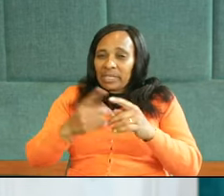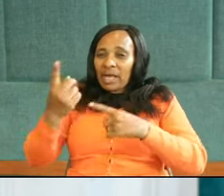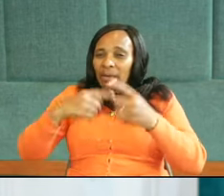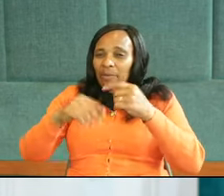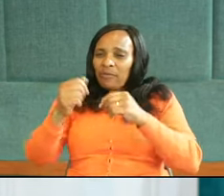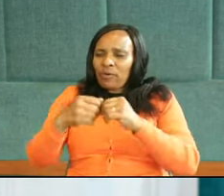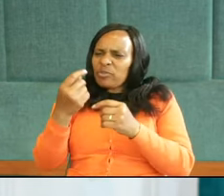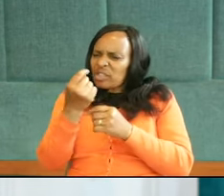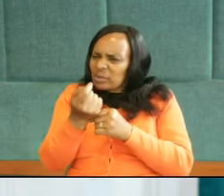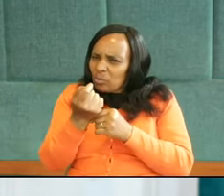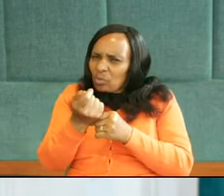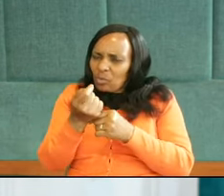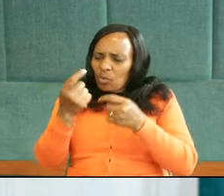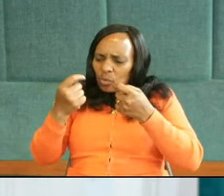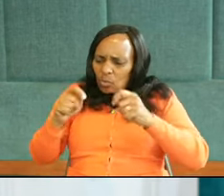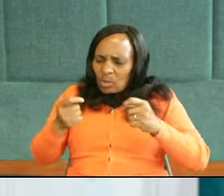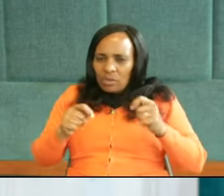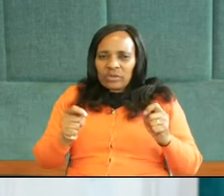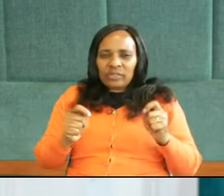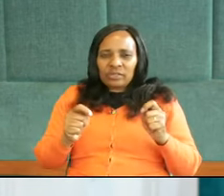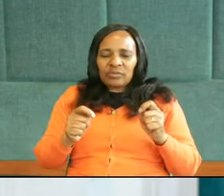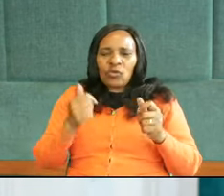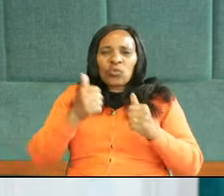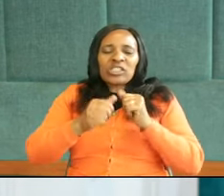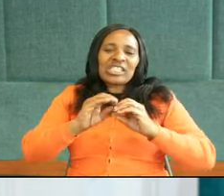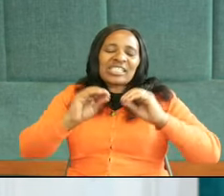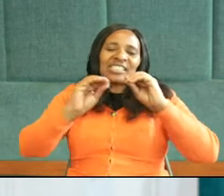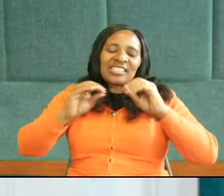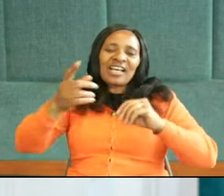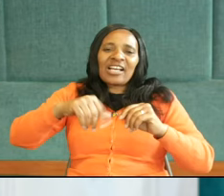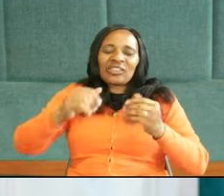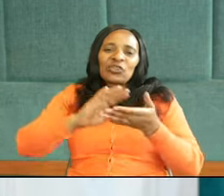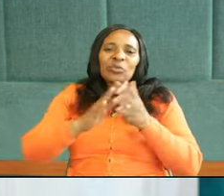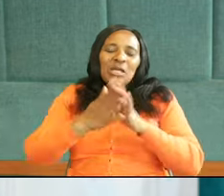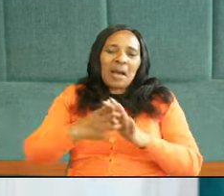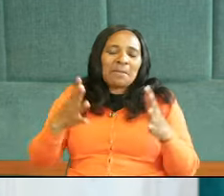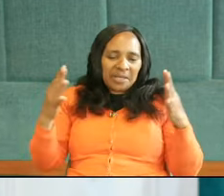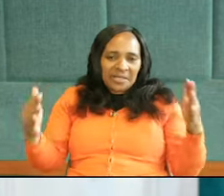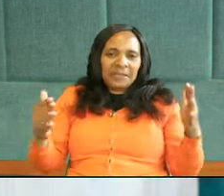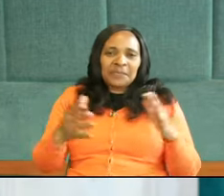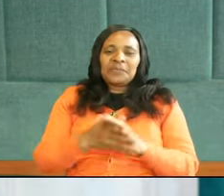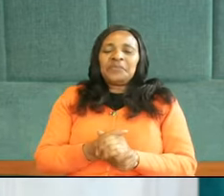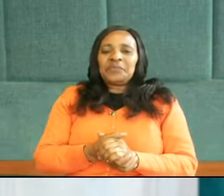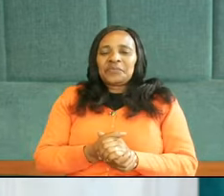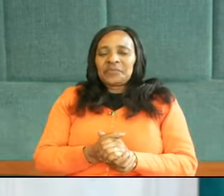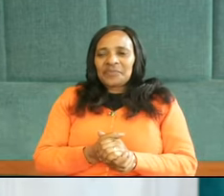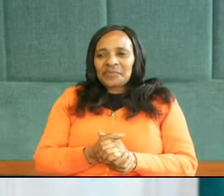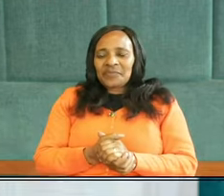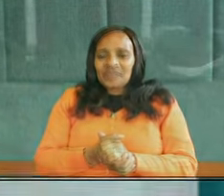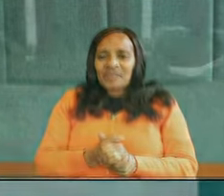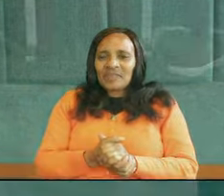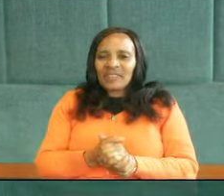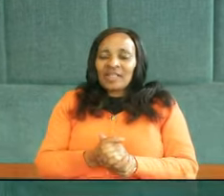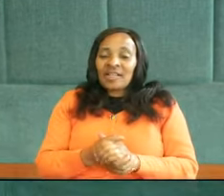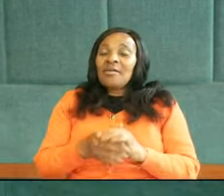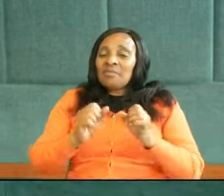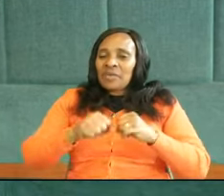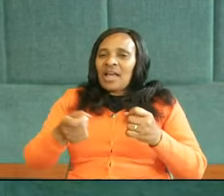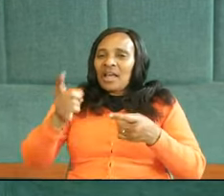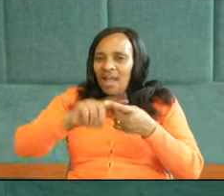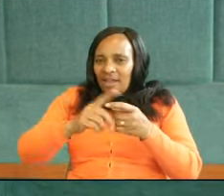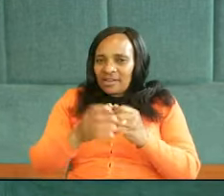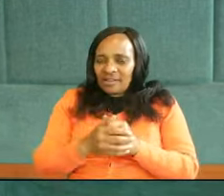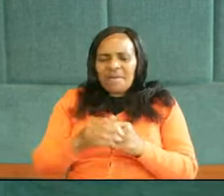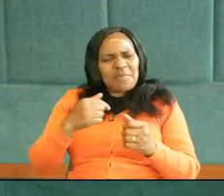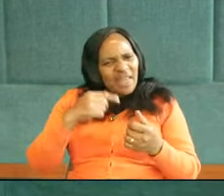these small trials that teach us how to be great. Yeah. Yeah. Amen. Mm-hmm. If we can add on that, now I've been